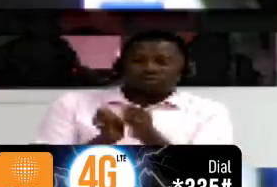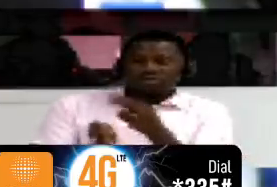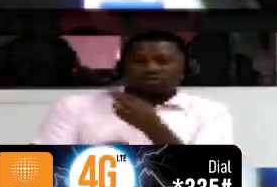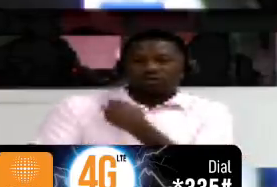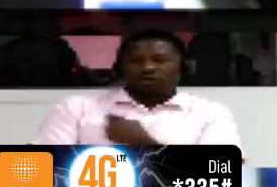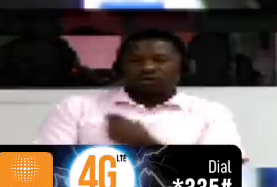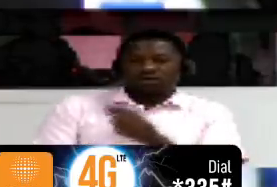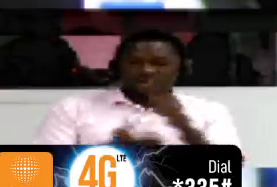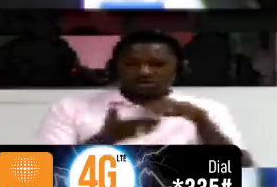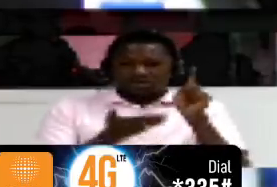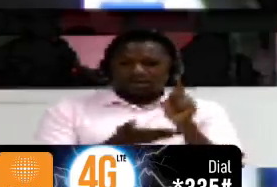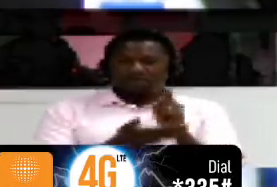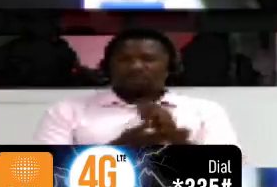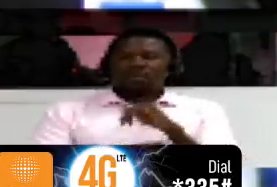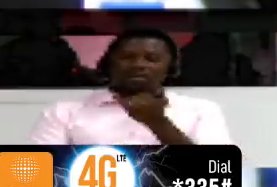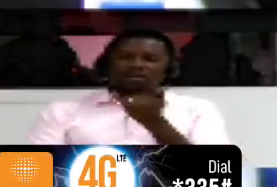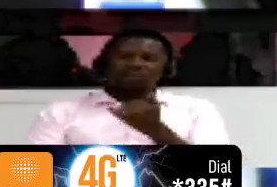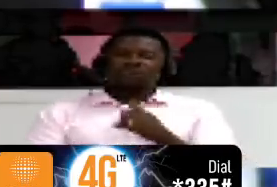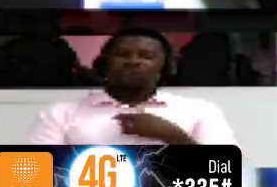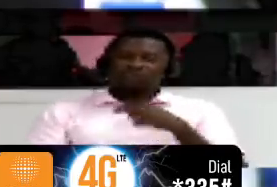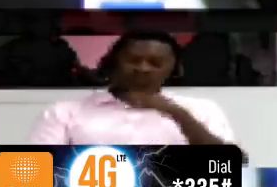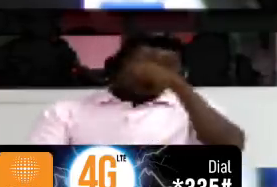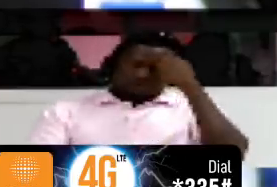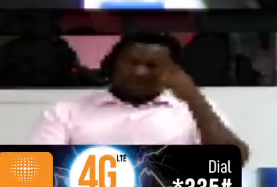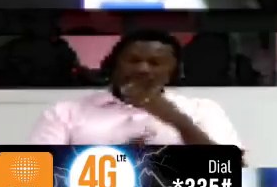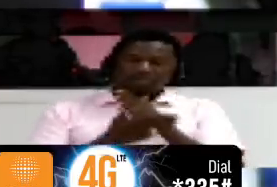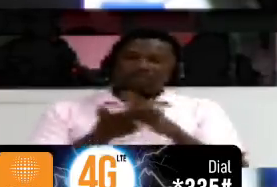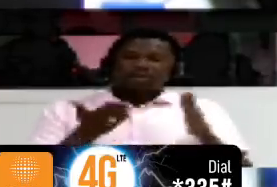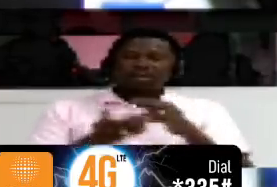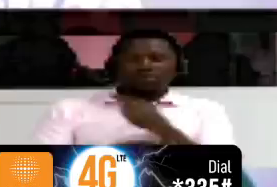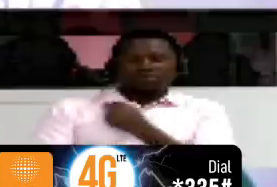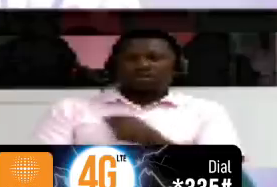in partnership with the main union as well as GAMSU as well.